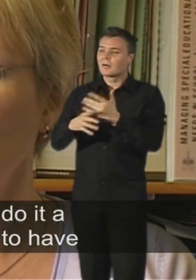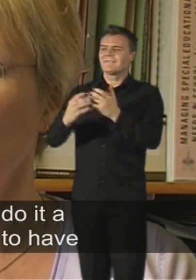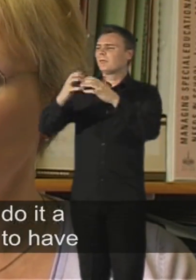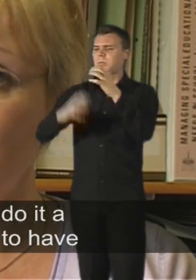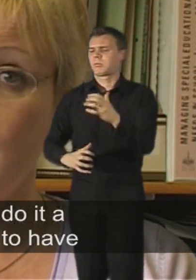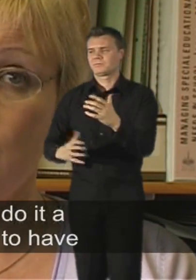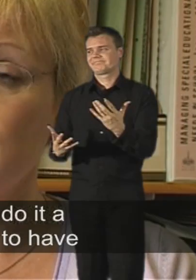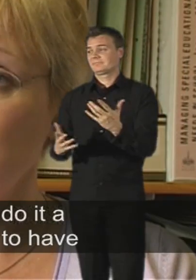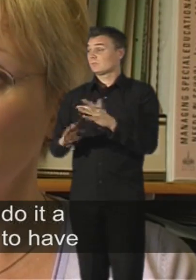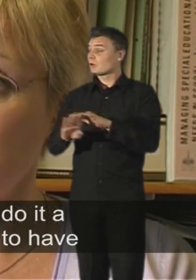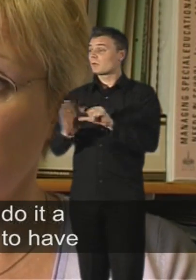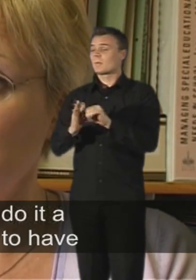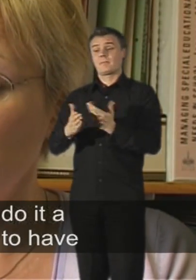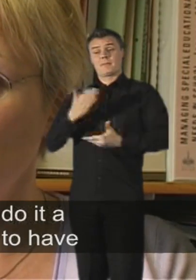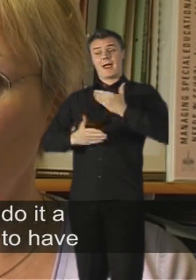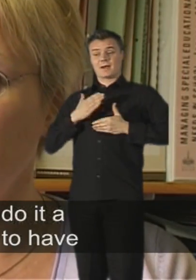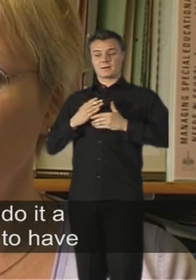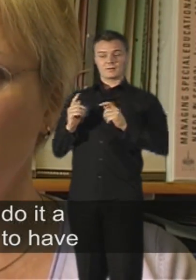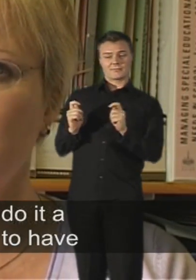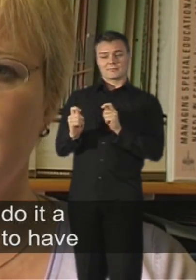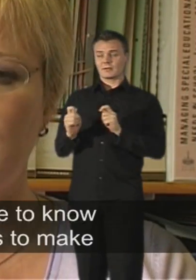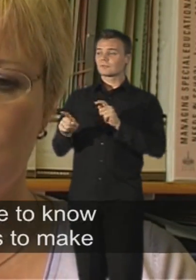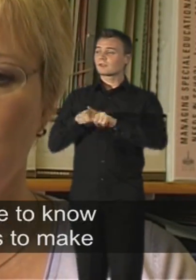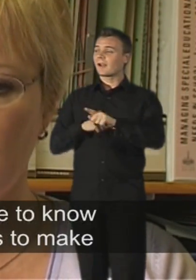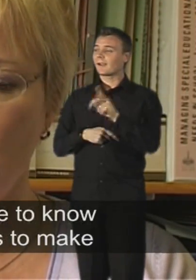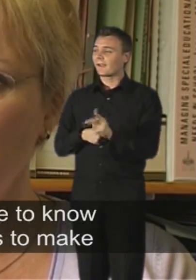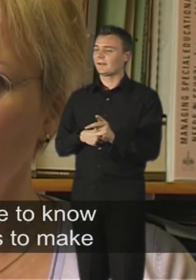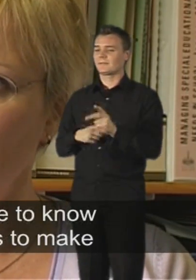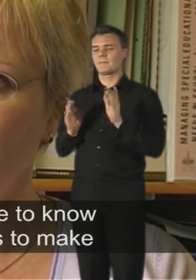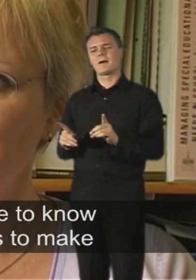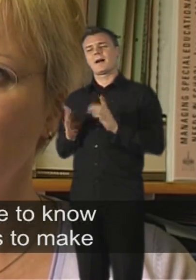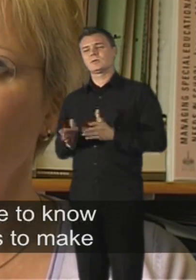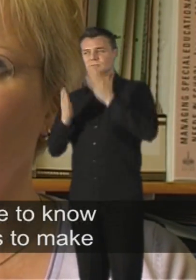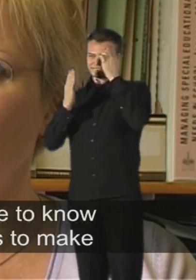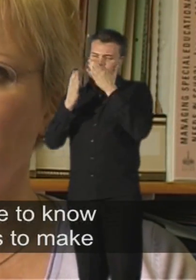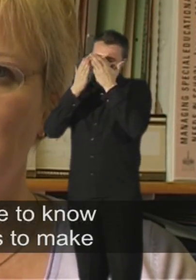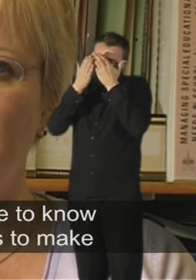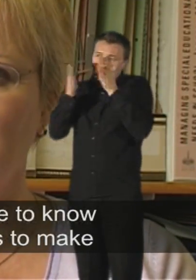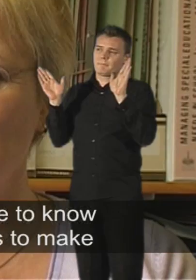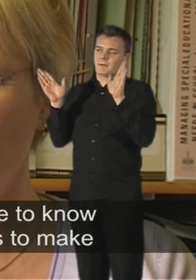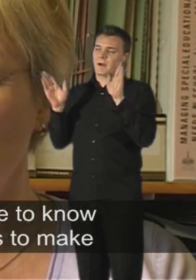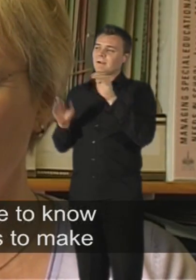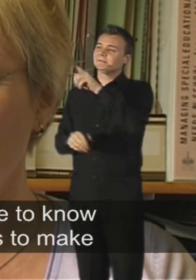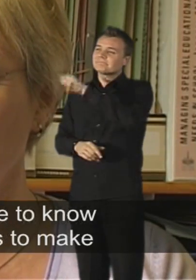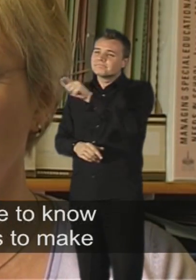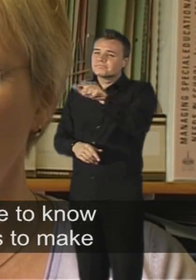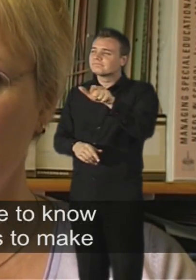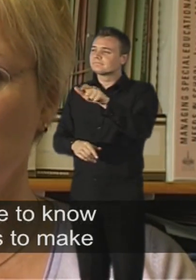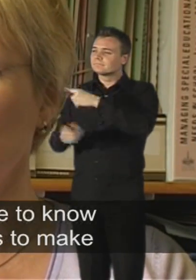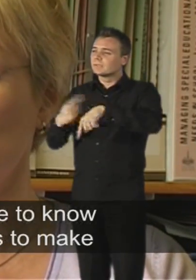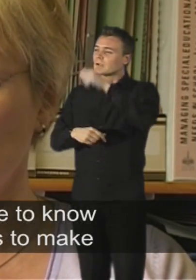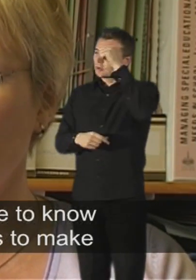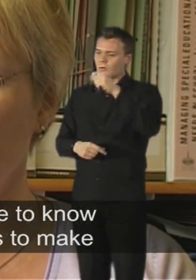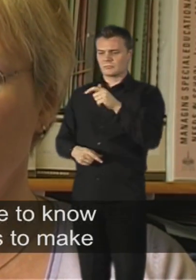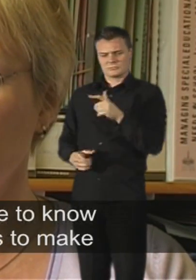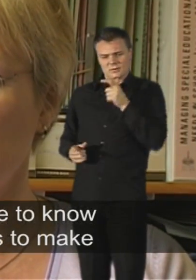problem, we'll have a go and do it a different way. But I think you have to have a really open mind, and people have to know that you're